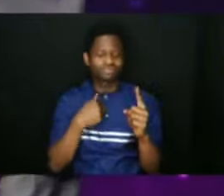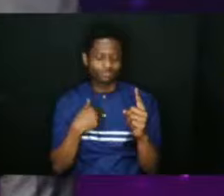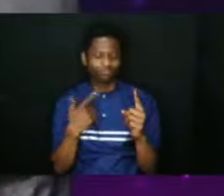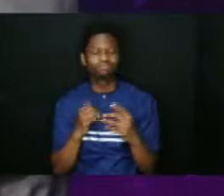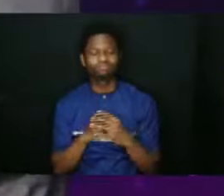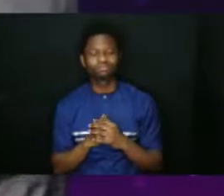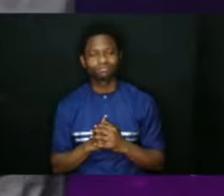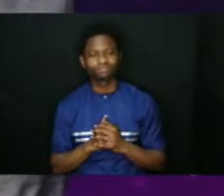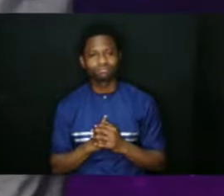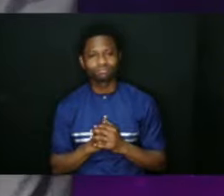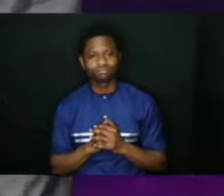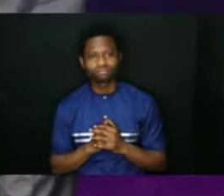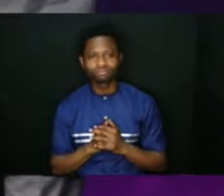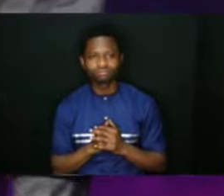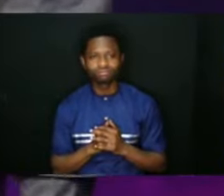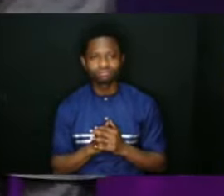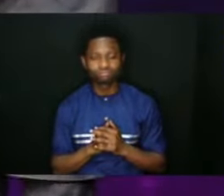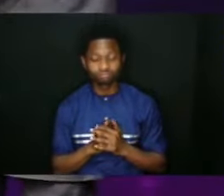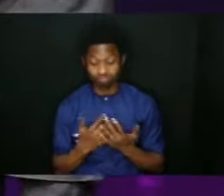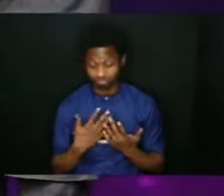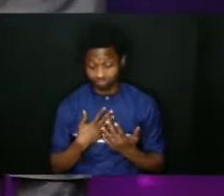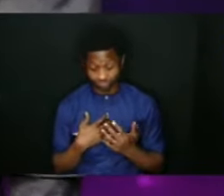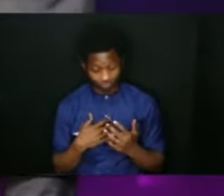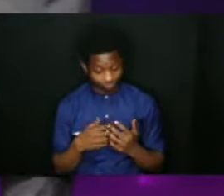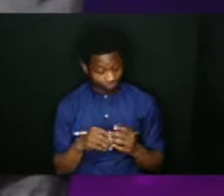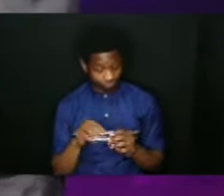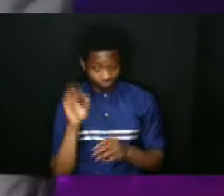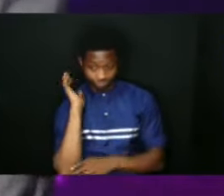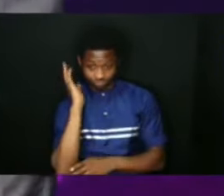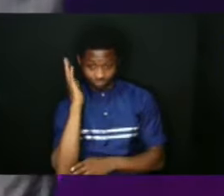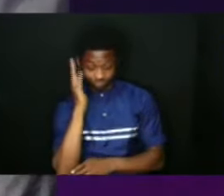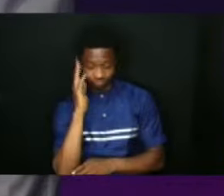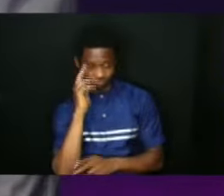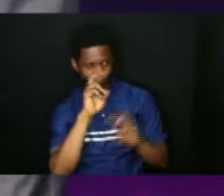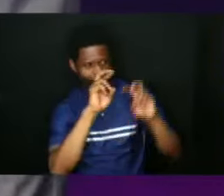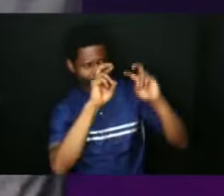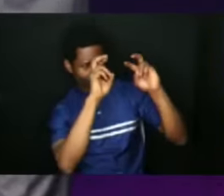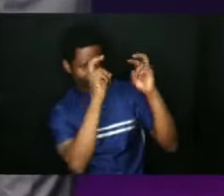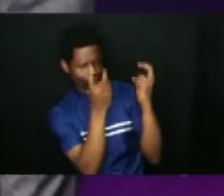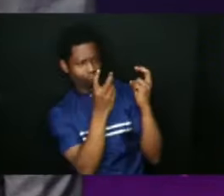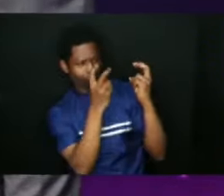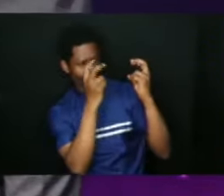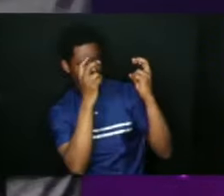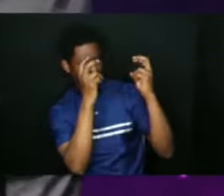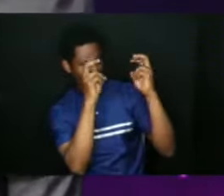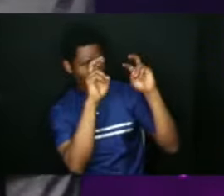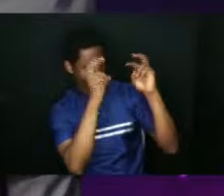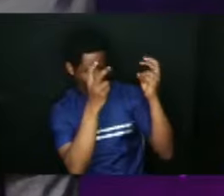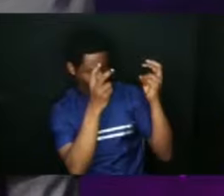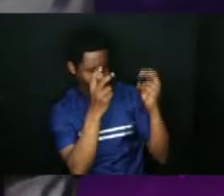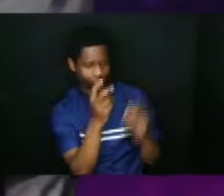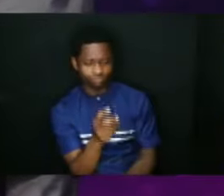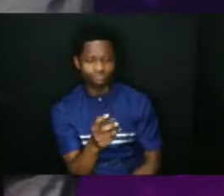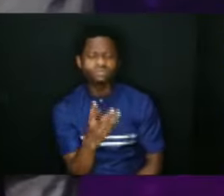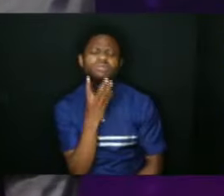I have titled it Precious Stones to Transform.